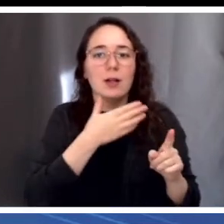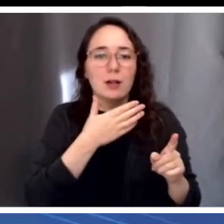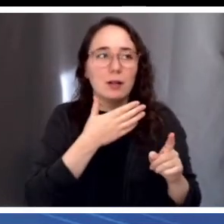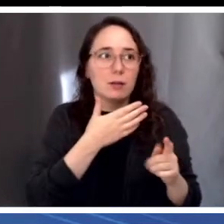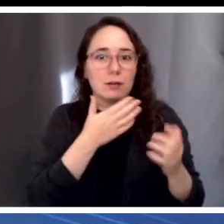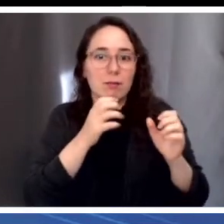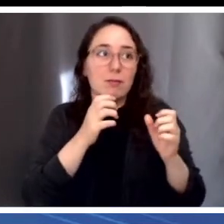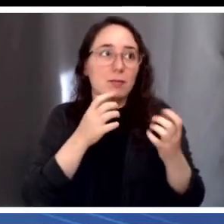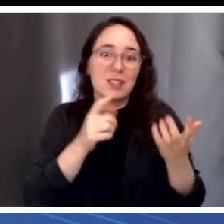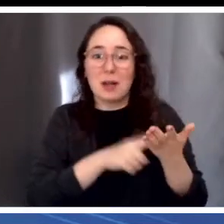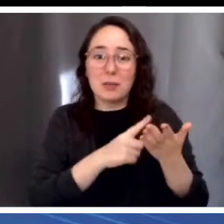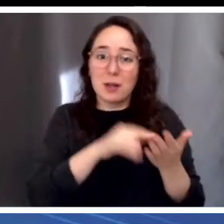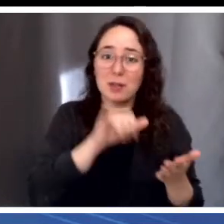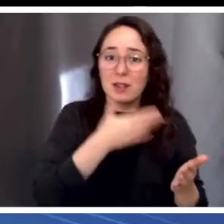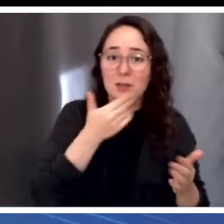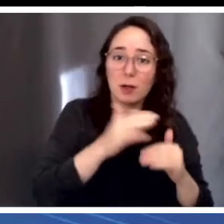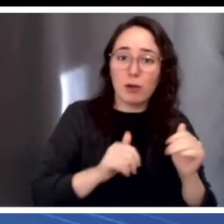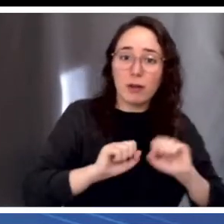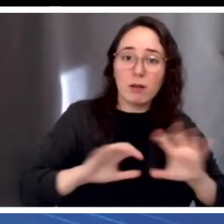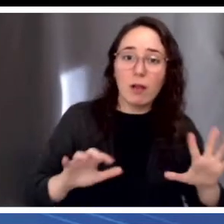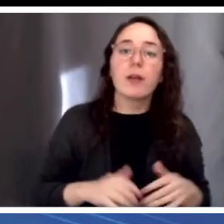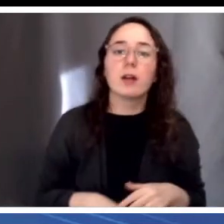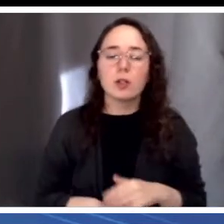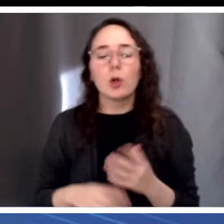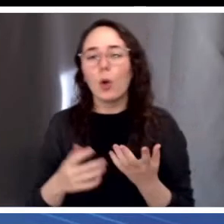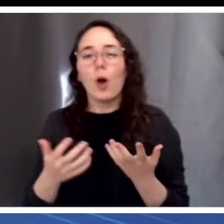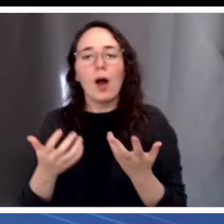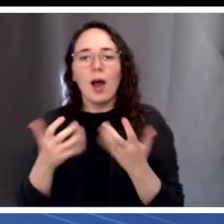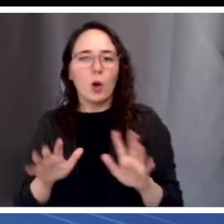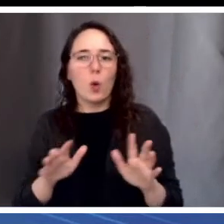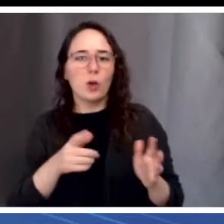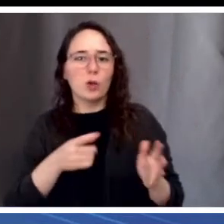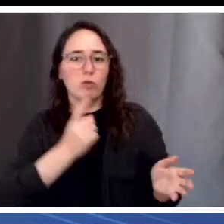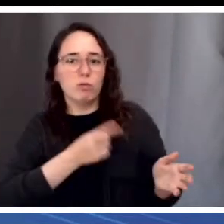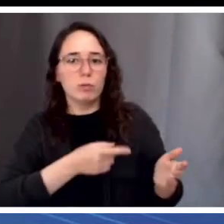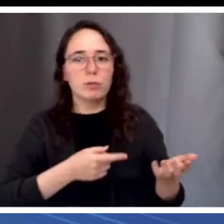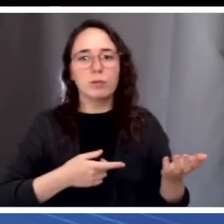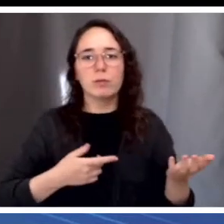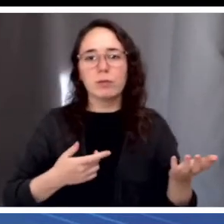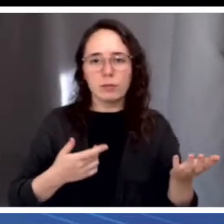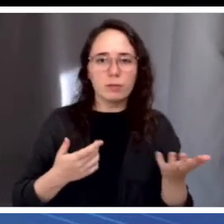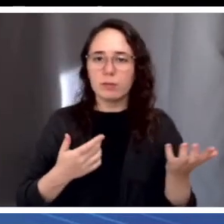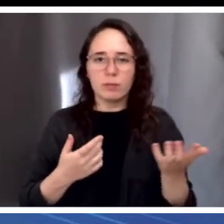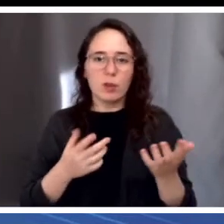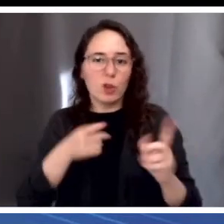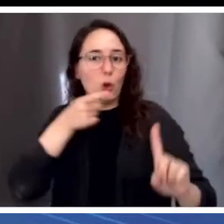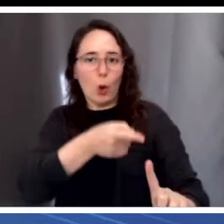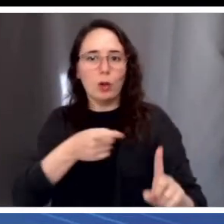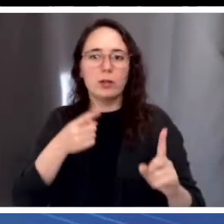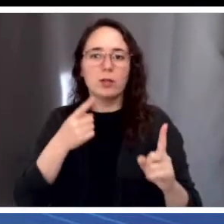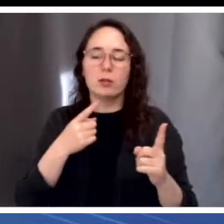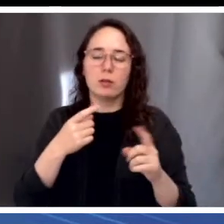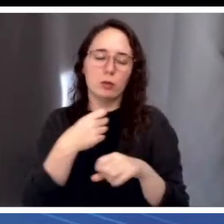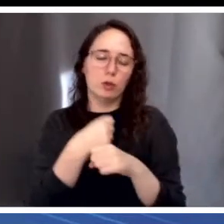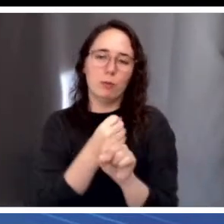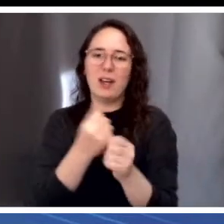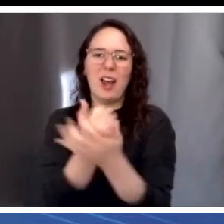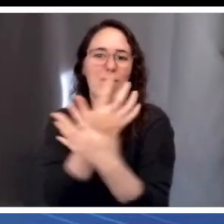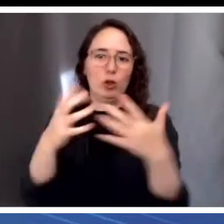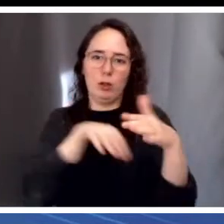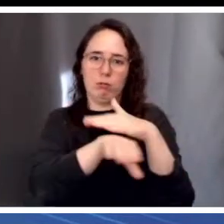in this cause and how we're trying to make as much as we can accessible. Yeah, absolutely. You know, we had